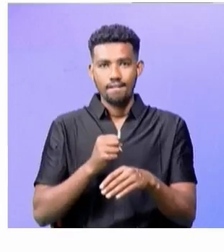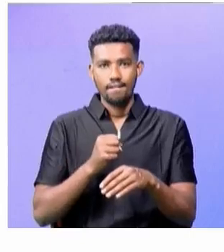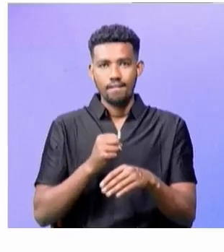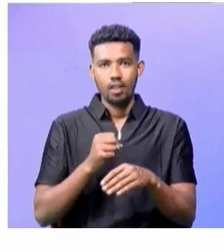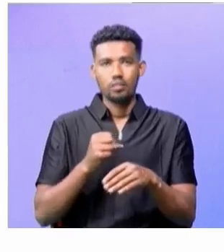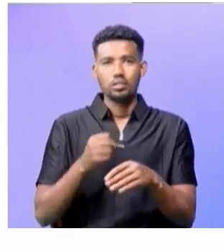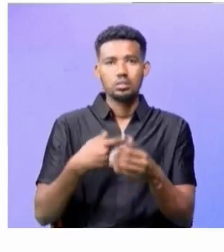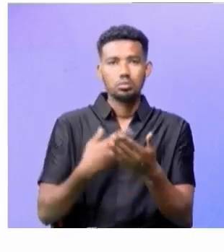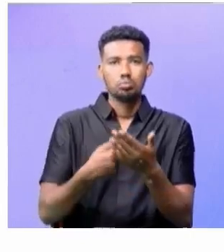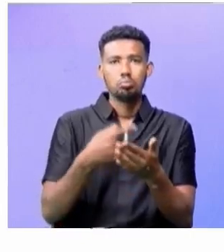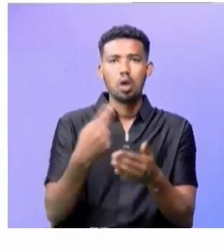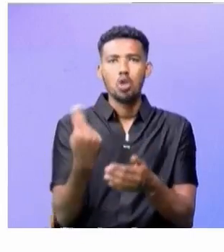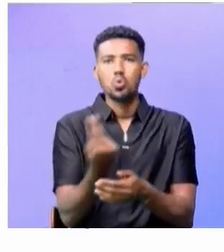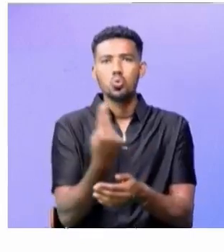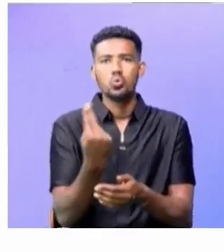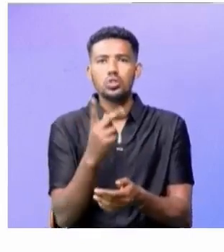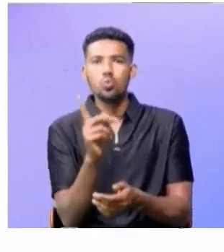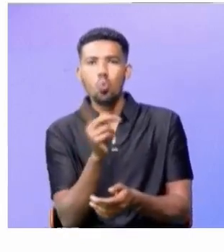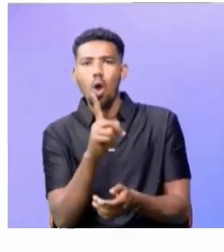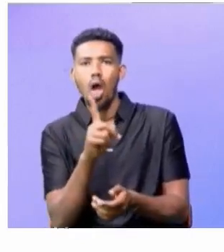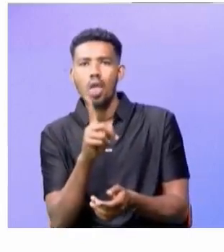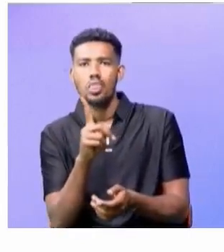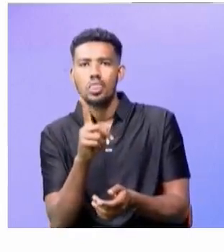so do I